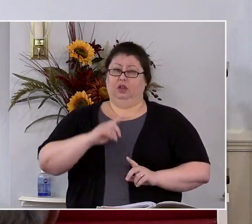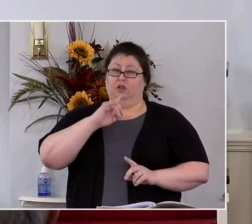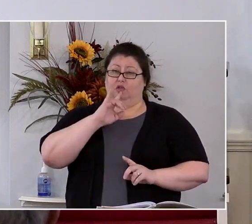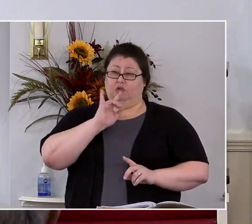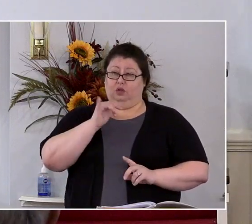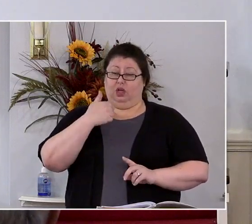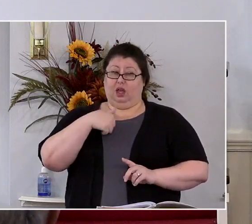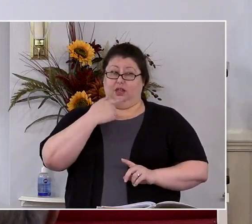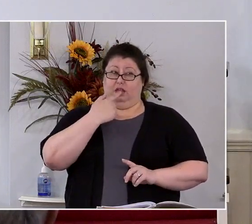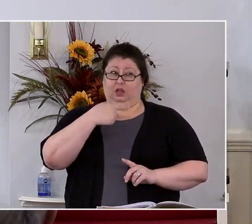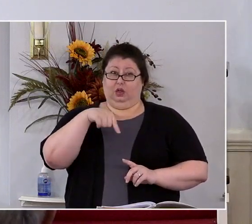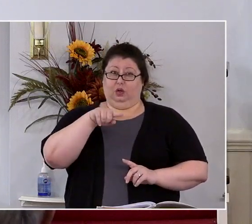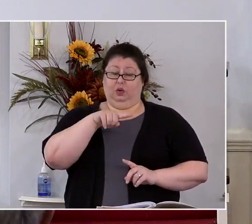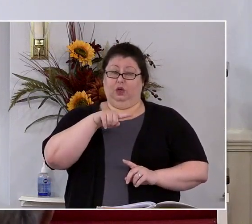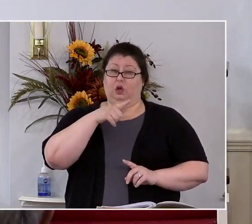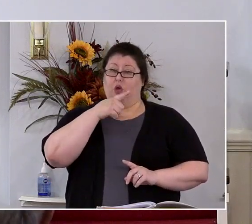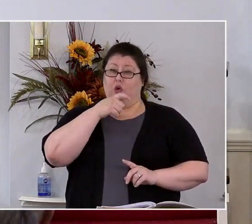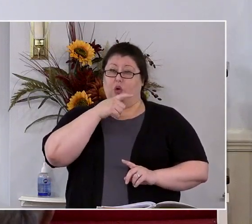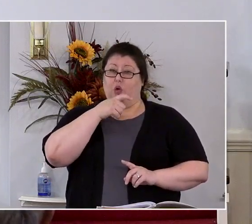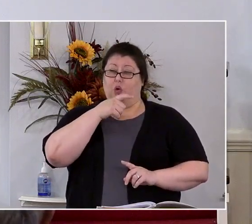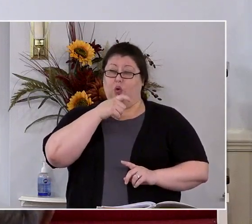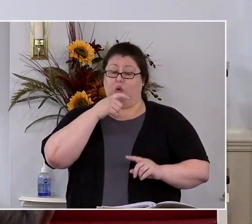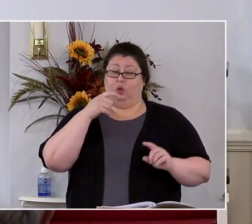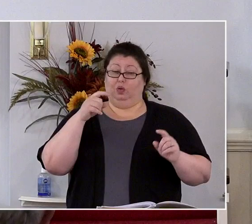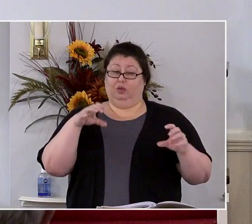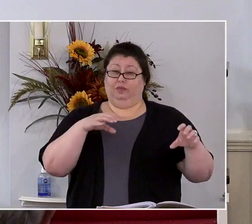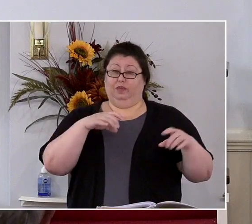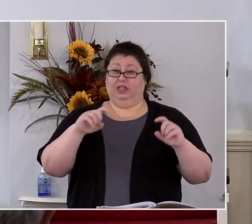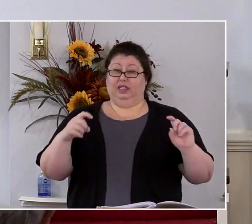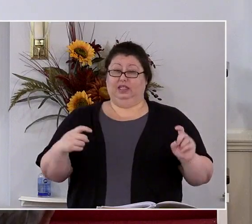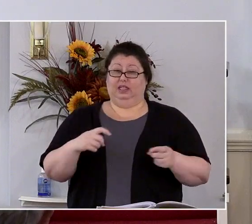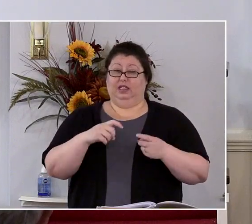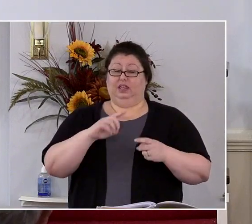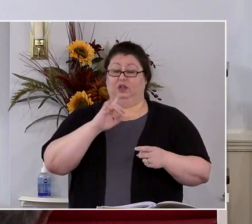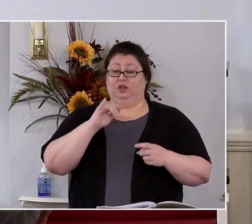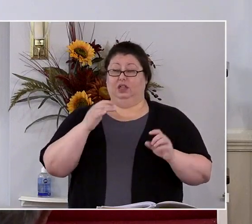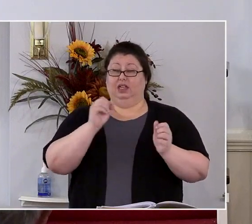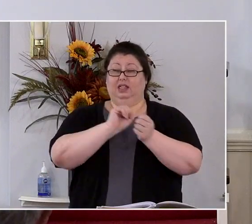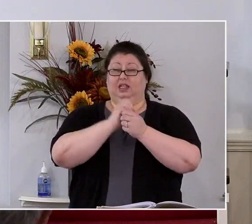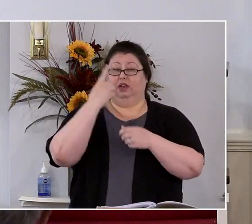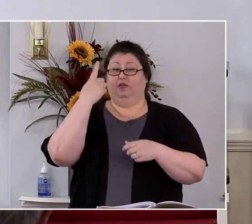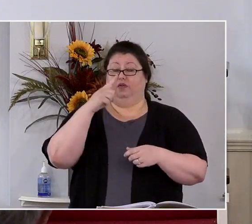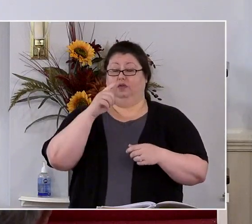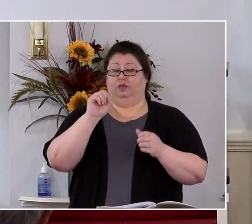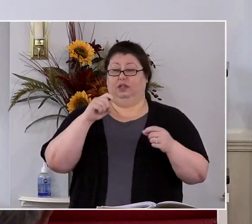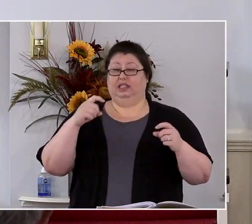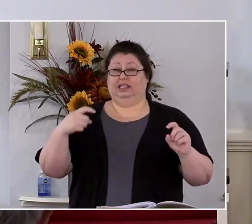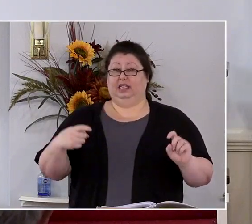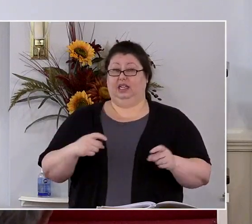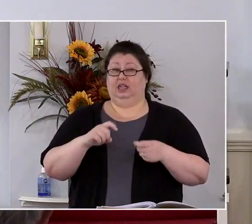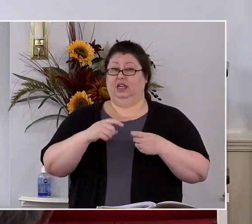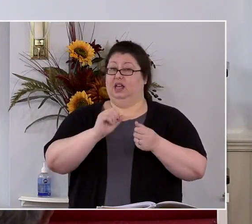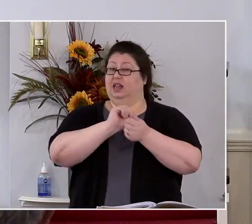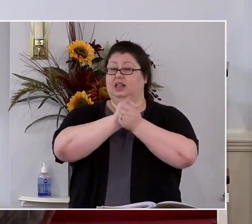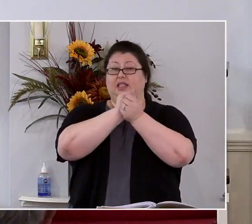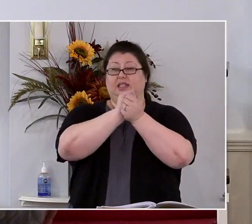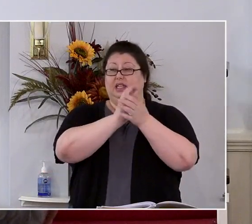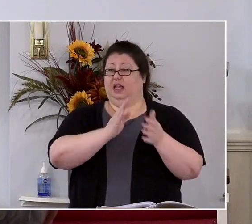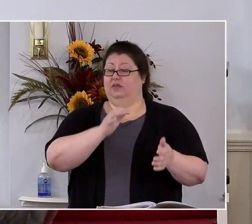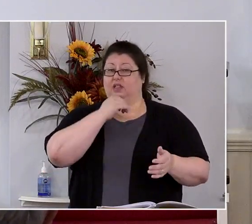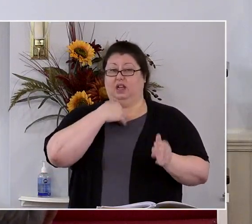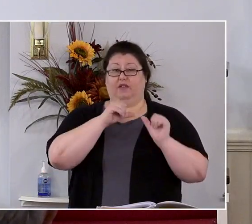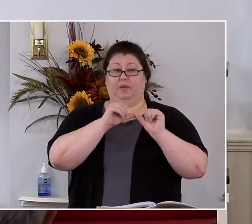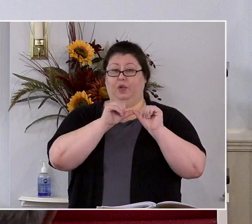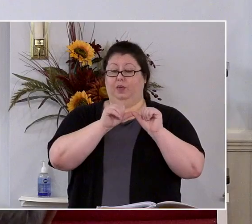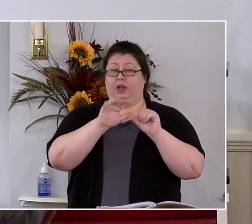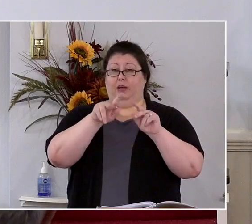Very truly I tell you, whoever commits sin is a slave of sin. The slave does not have a